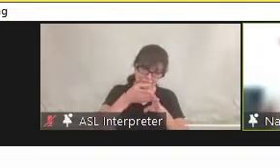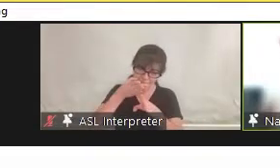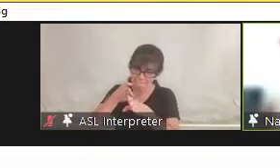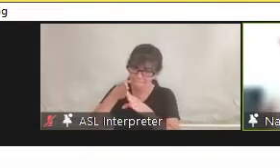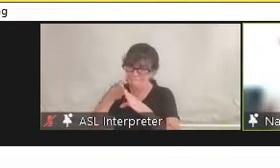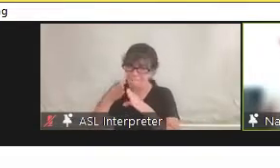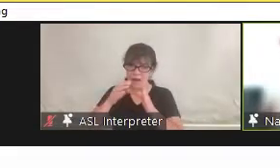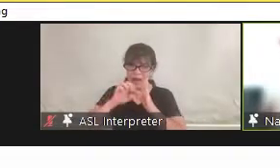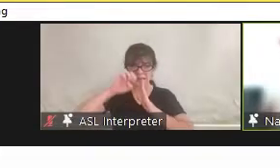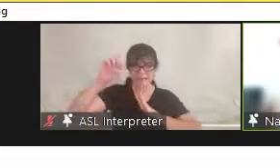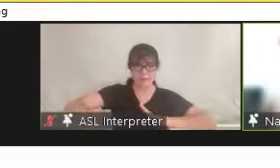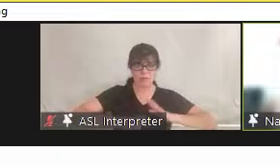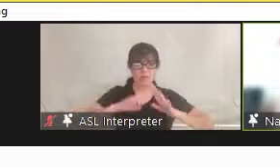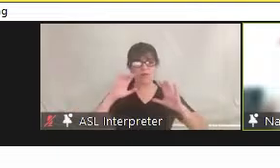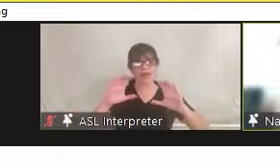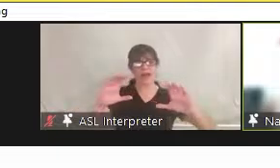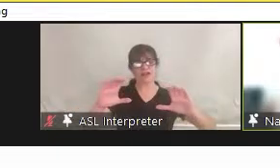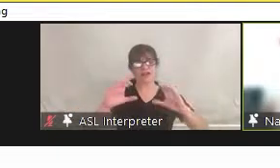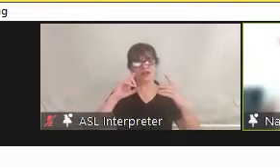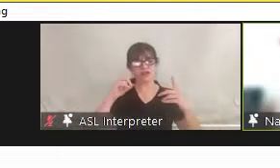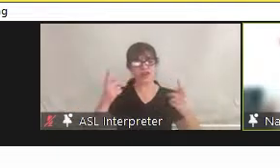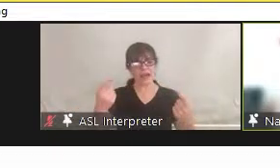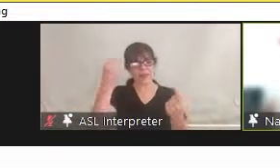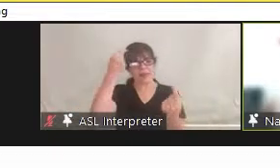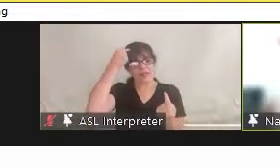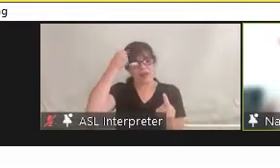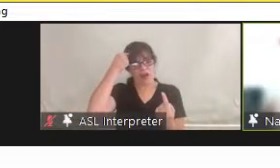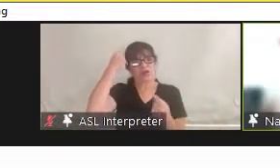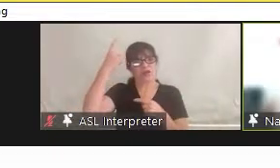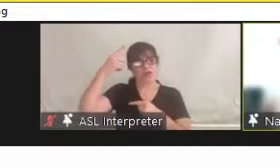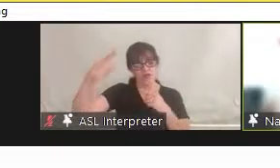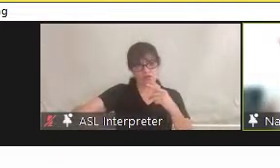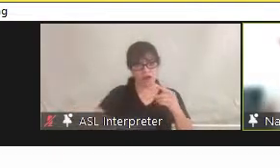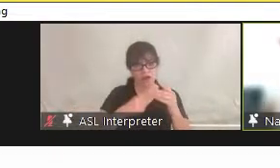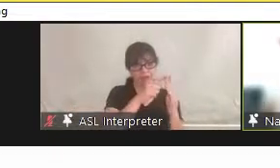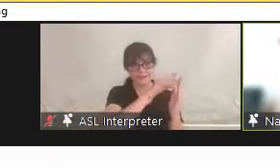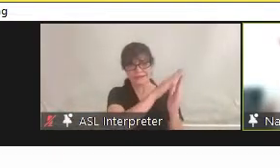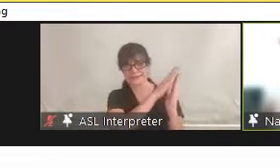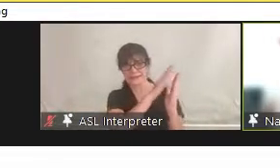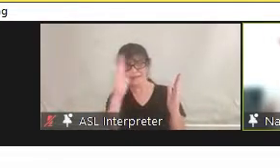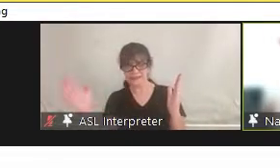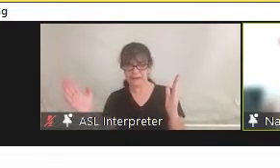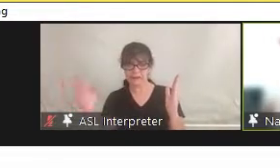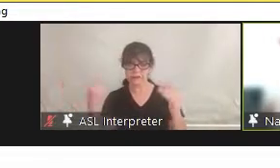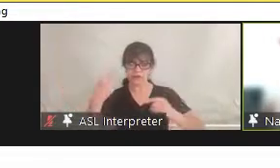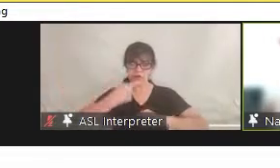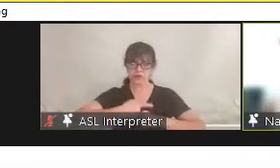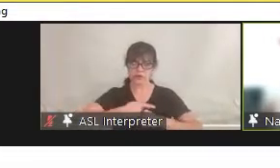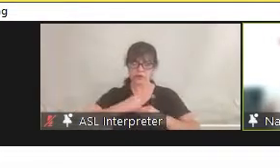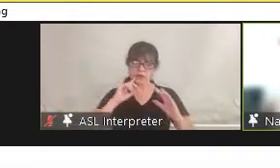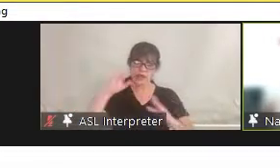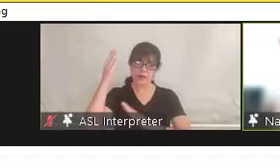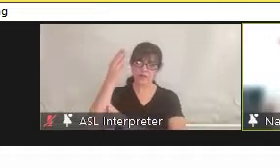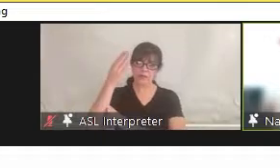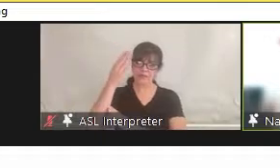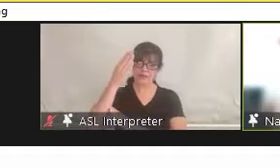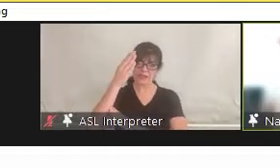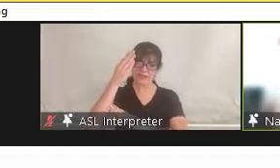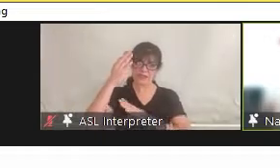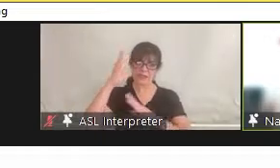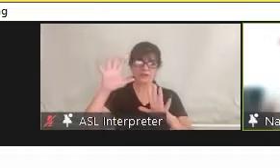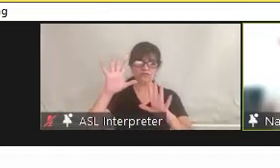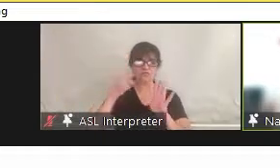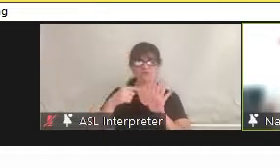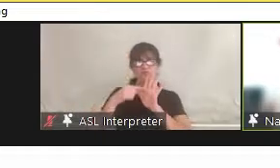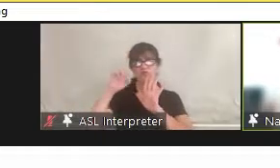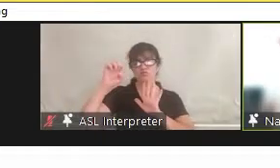of actions that can be thought through across the cycle. But at today's presentation, I will highlight a few